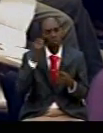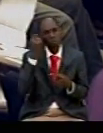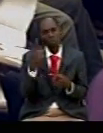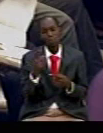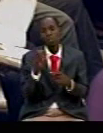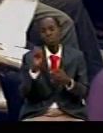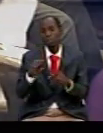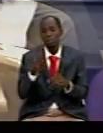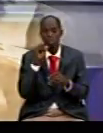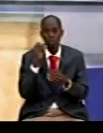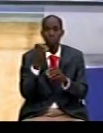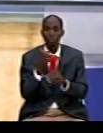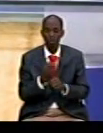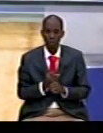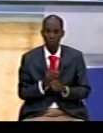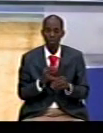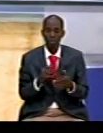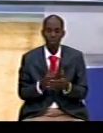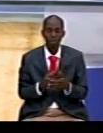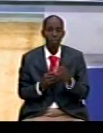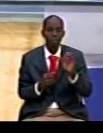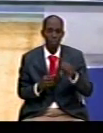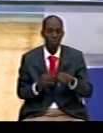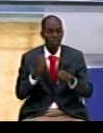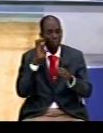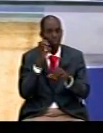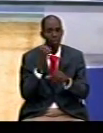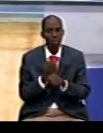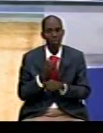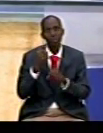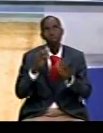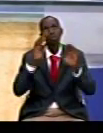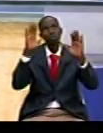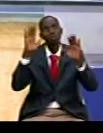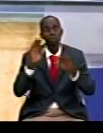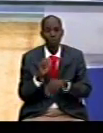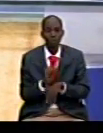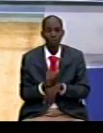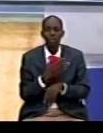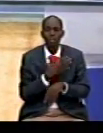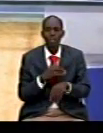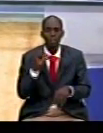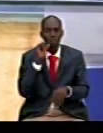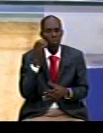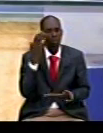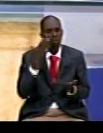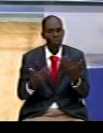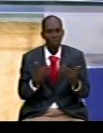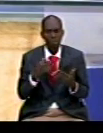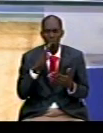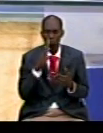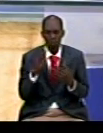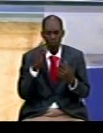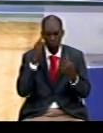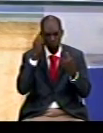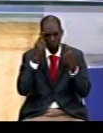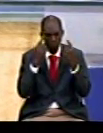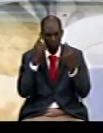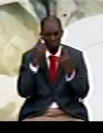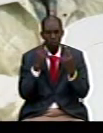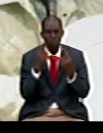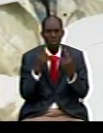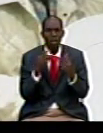it. Yes, she received the miracle. And she must have been wondering, how is it? Even